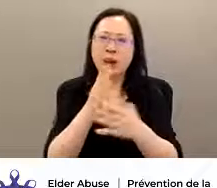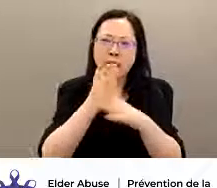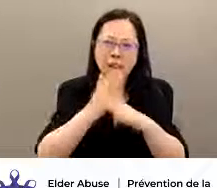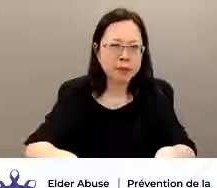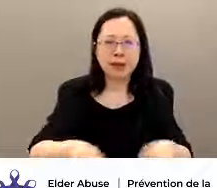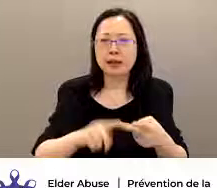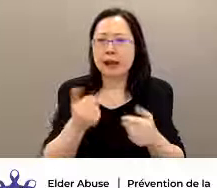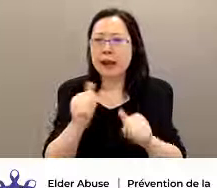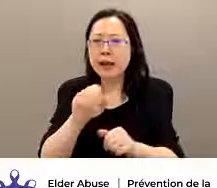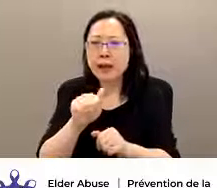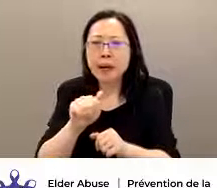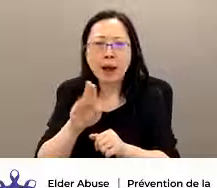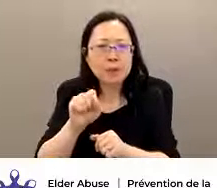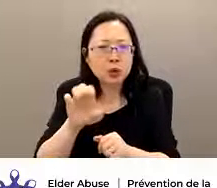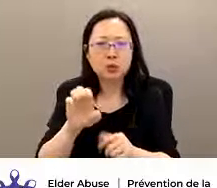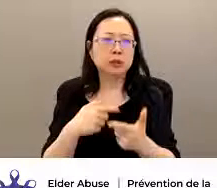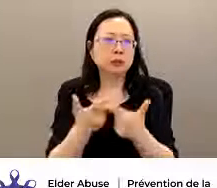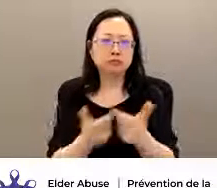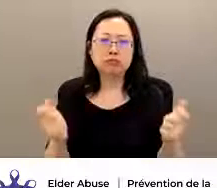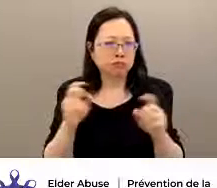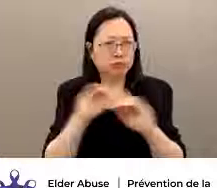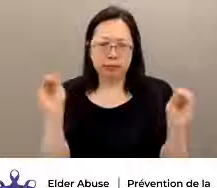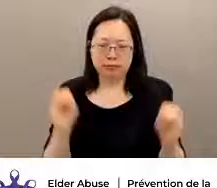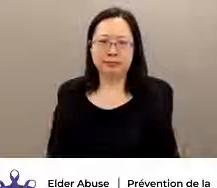happening to all older adults.